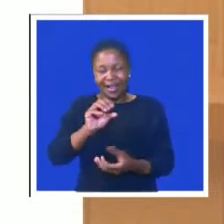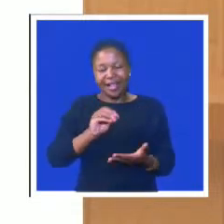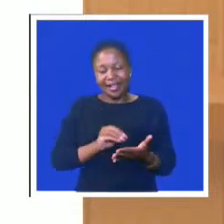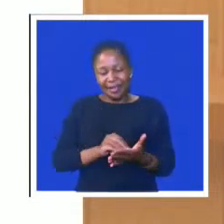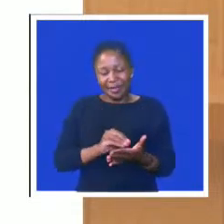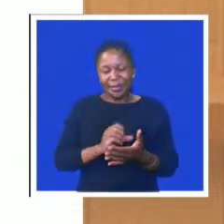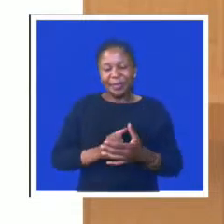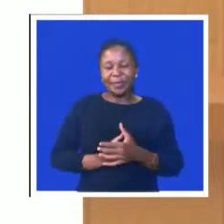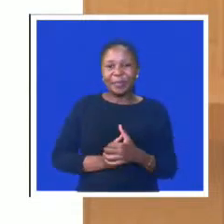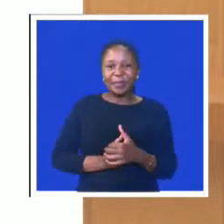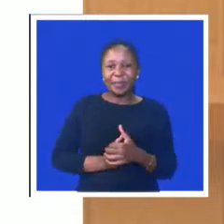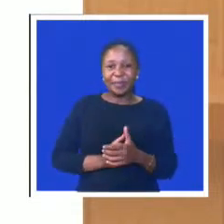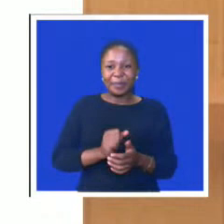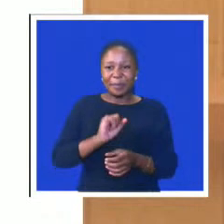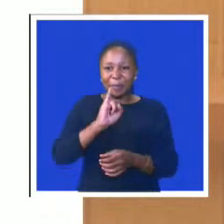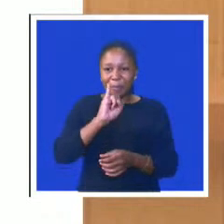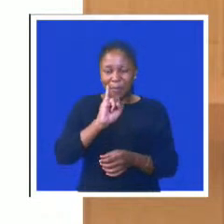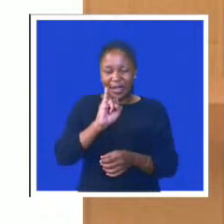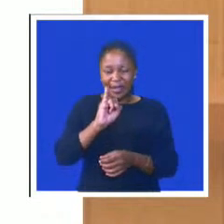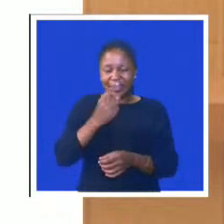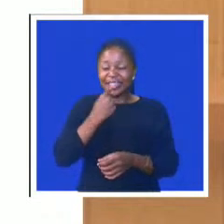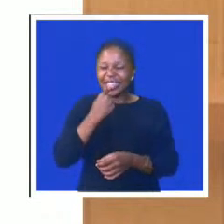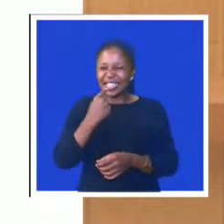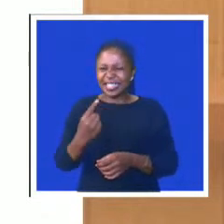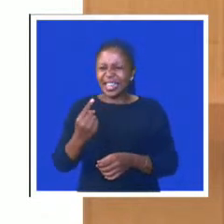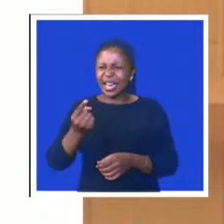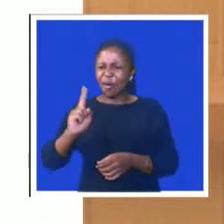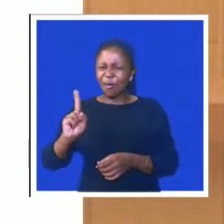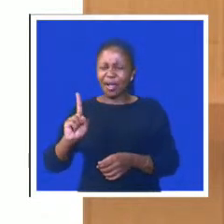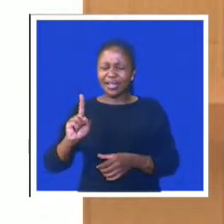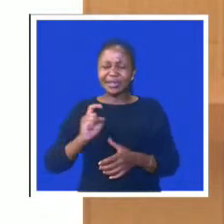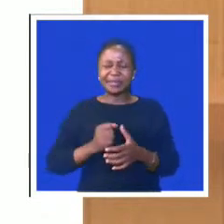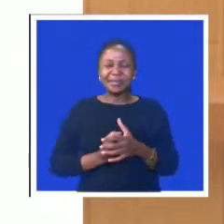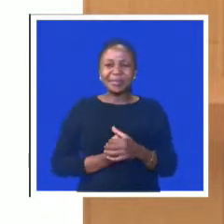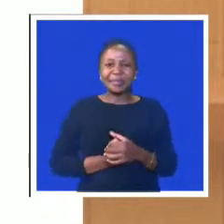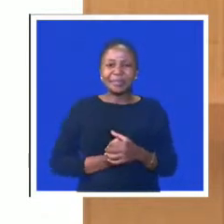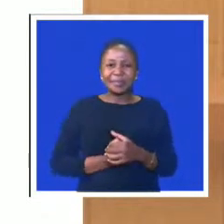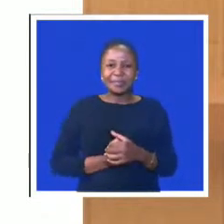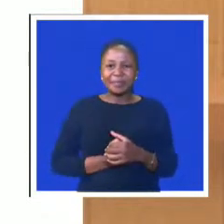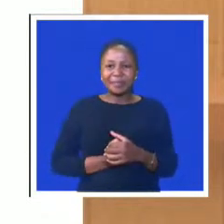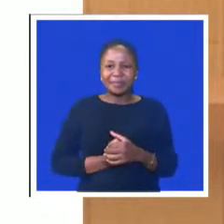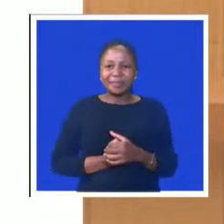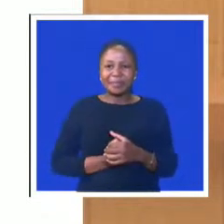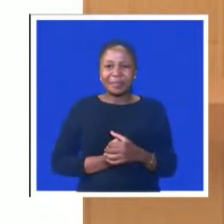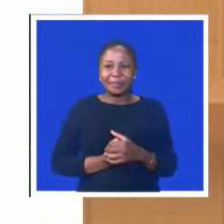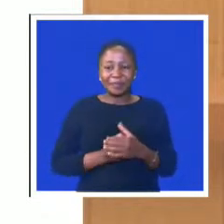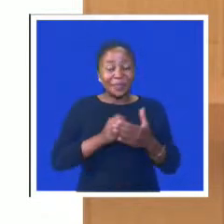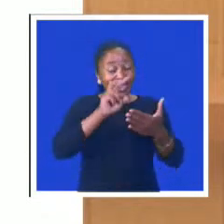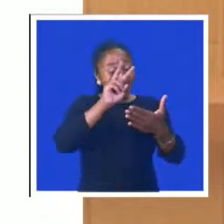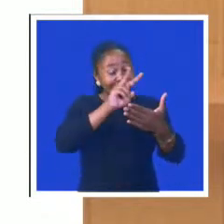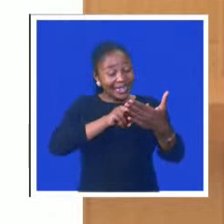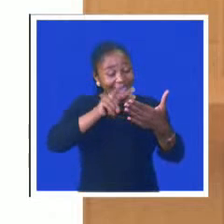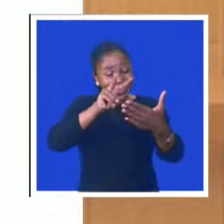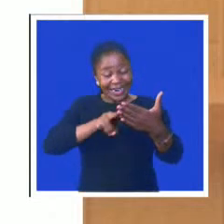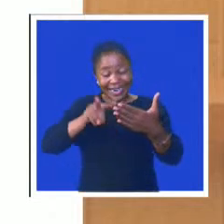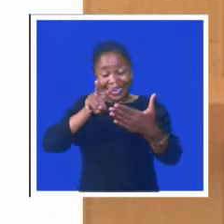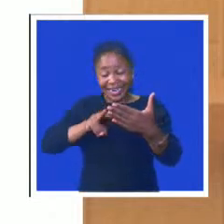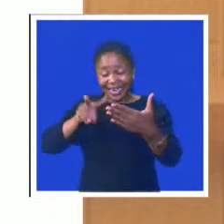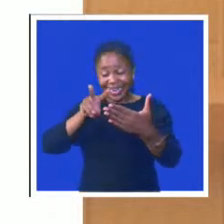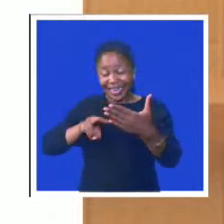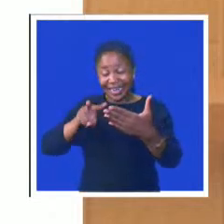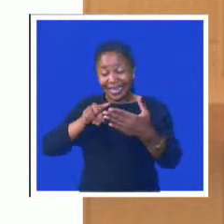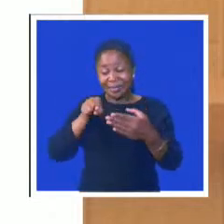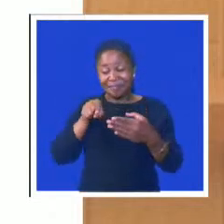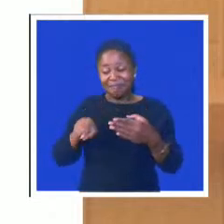There is an instruction there, dear Elena. It says, read the following